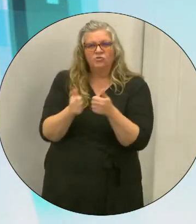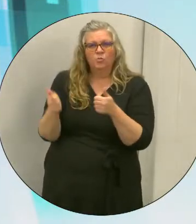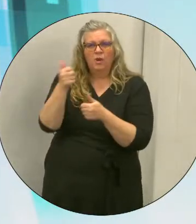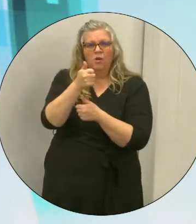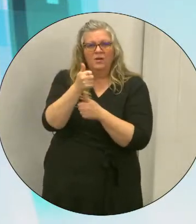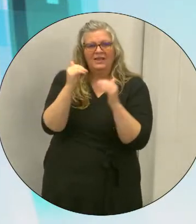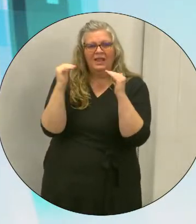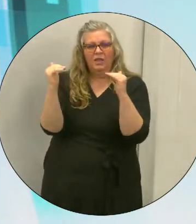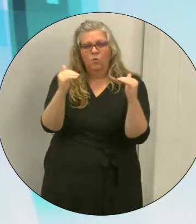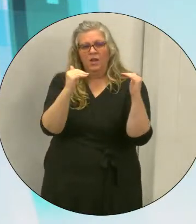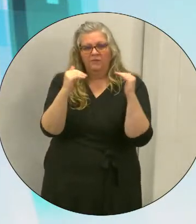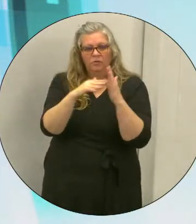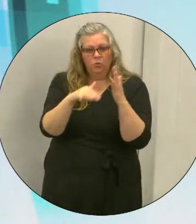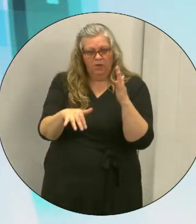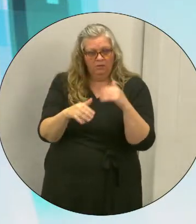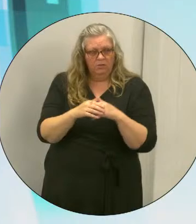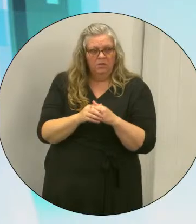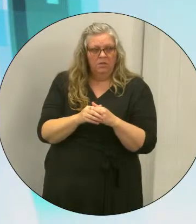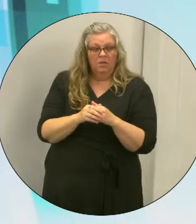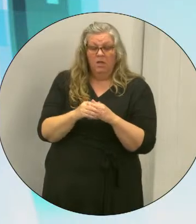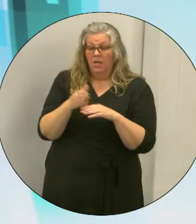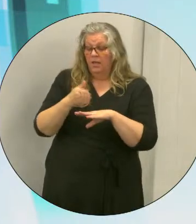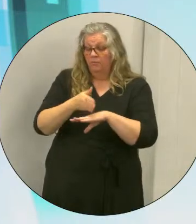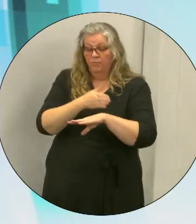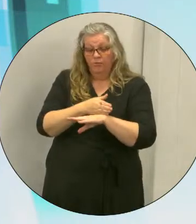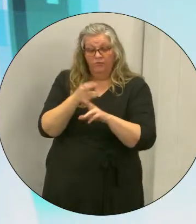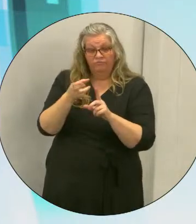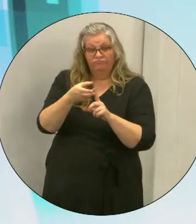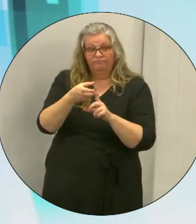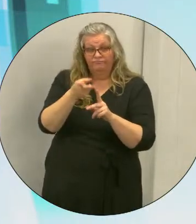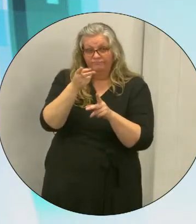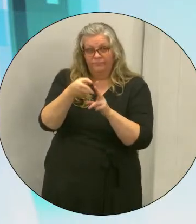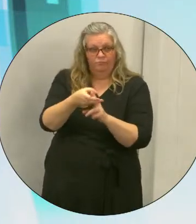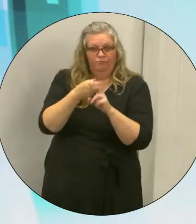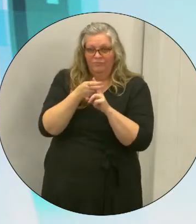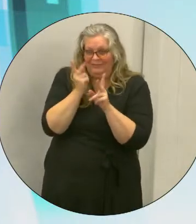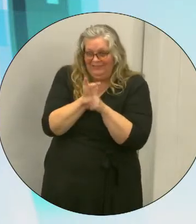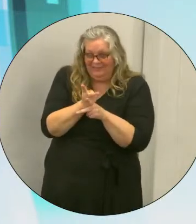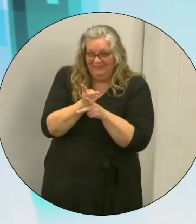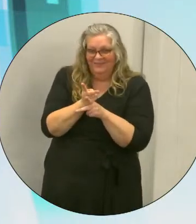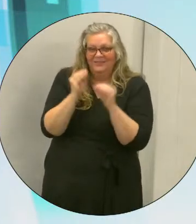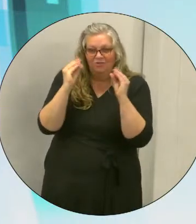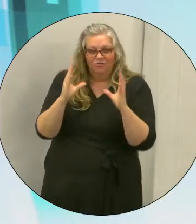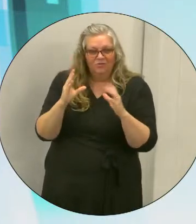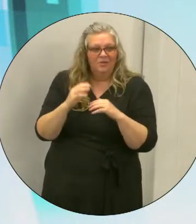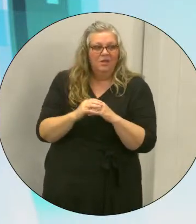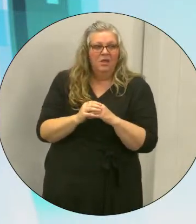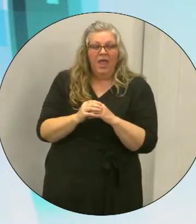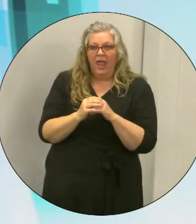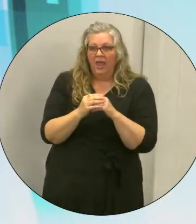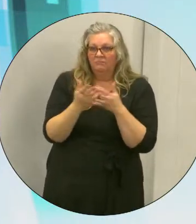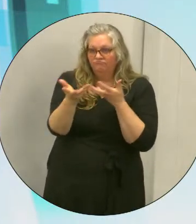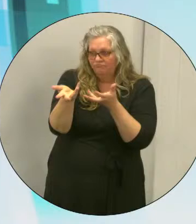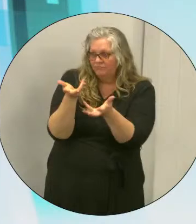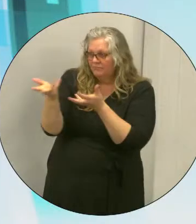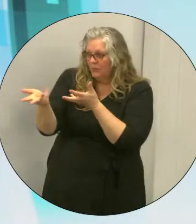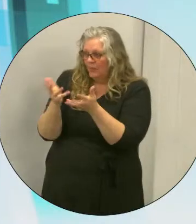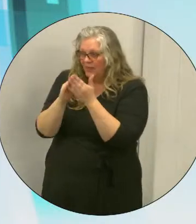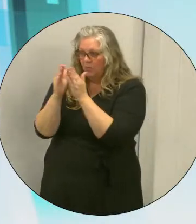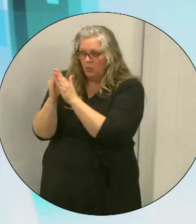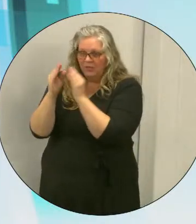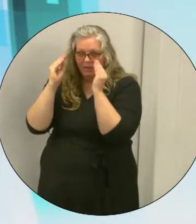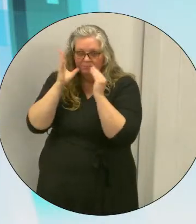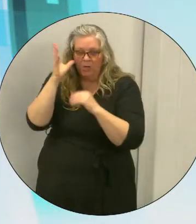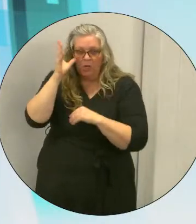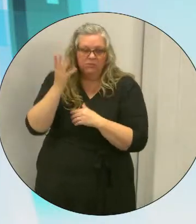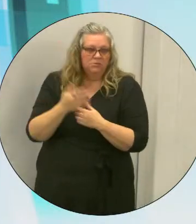for students, improve teacher retention, and rebuild trust with educators, parents, and the community. Anyone they hire must